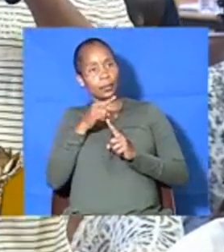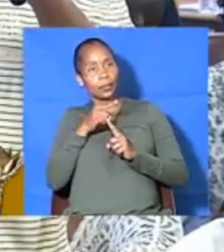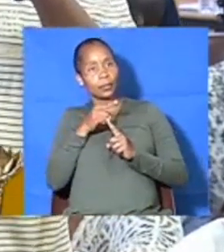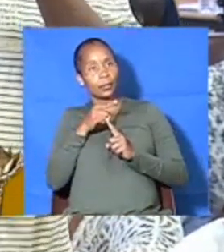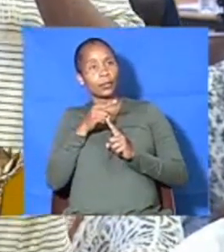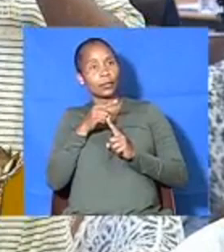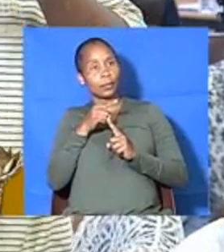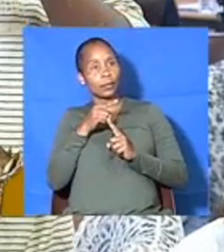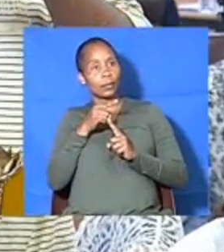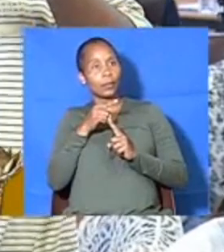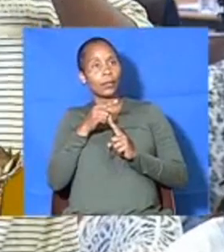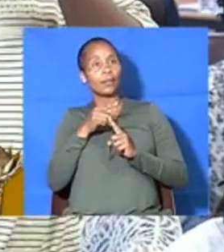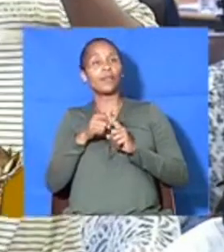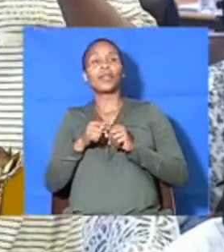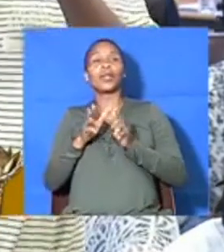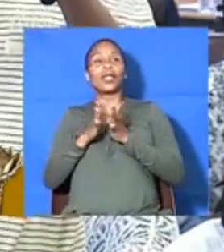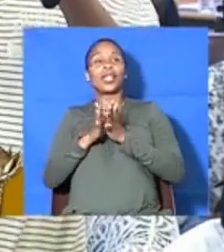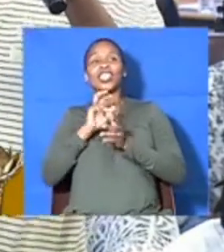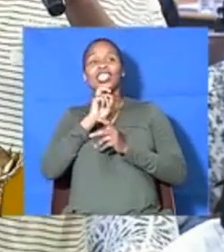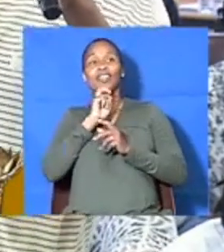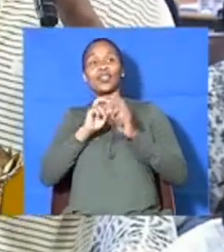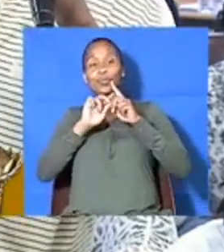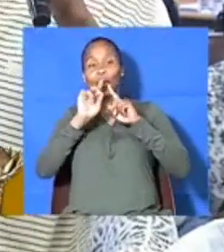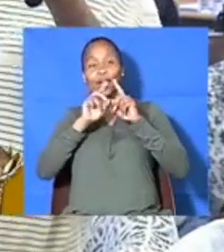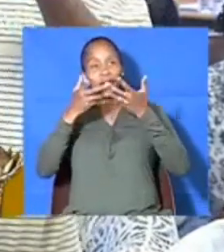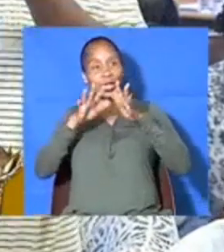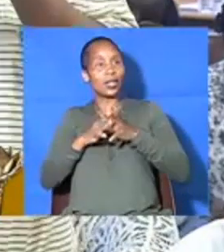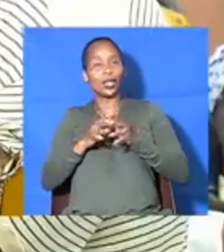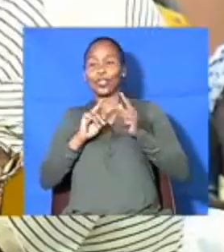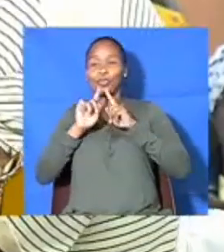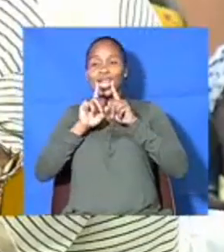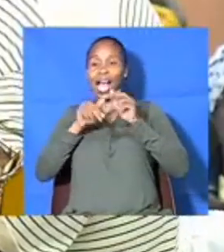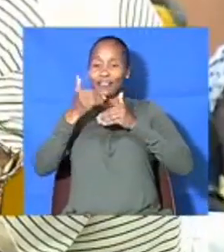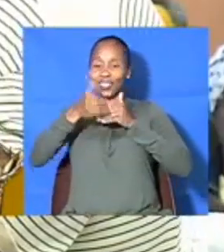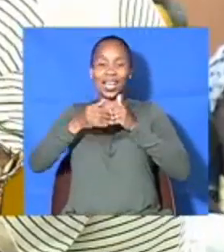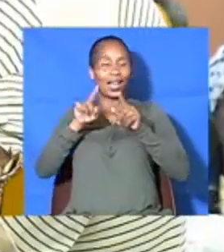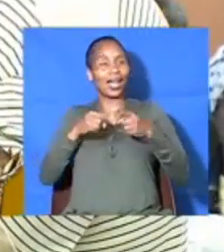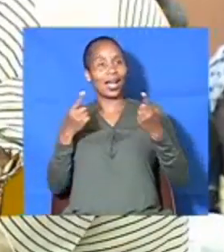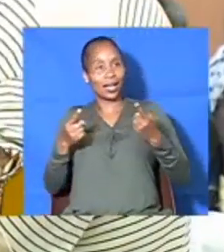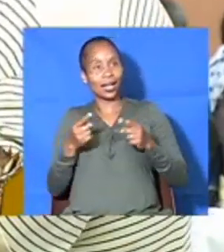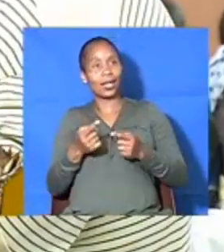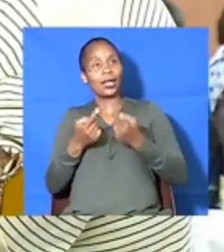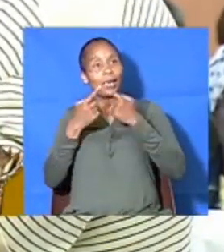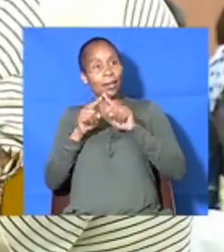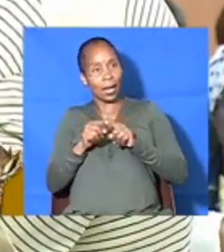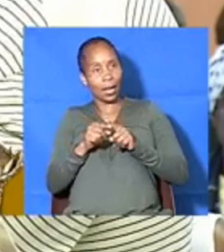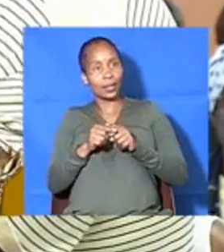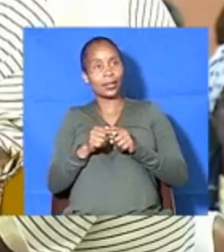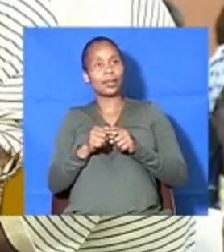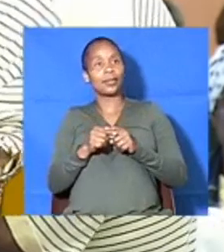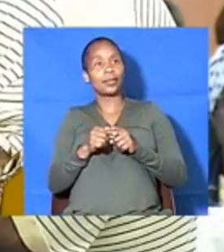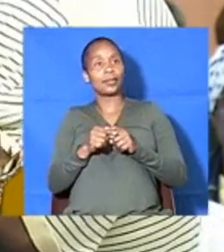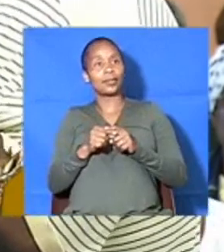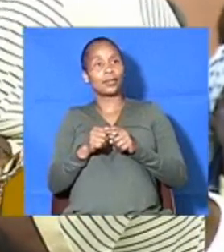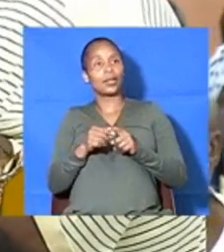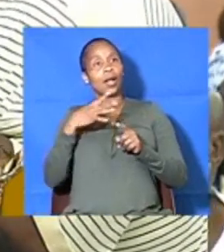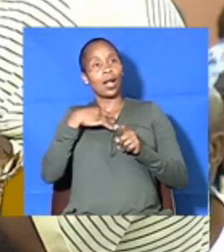And this bill seeks to guarantee that life is life without a status. And